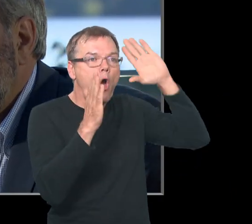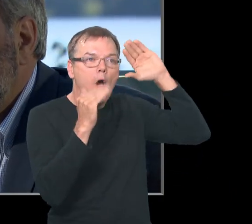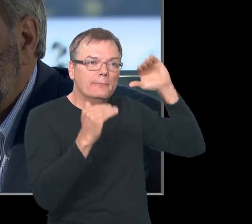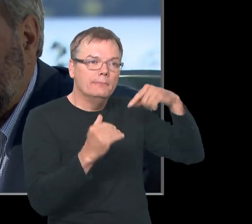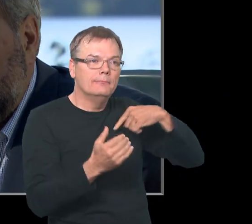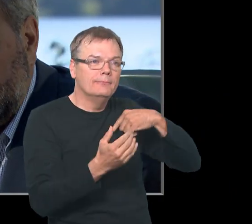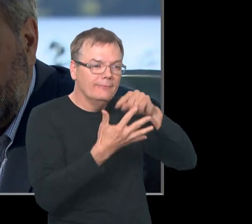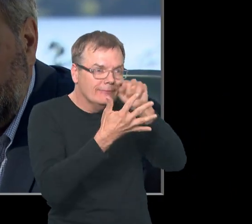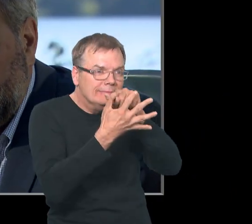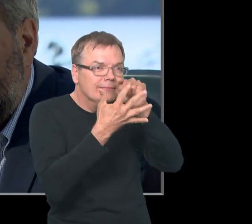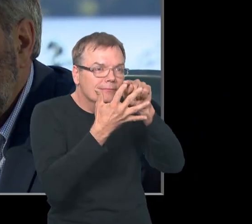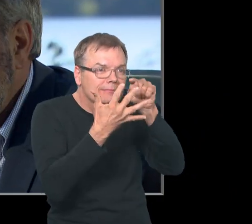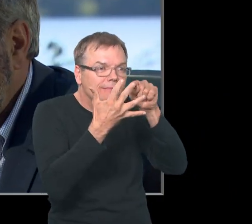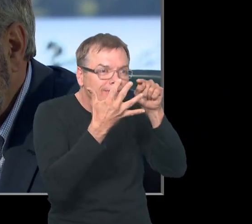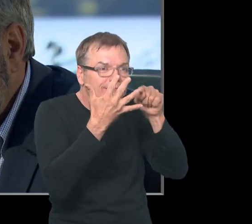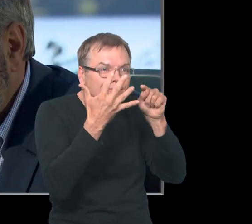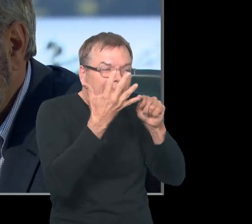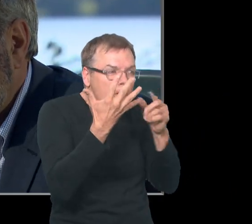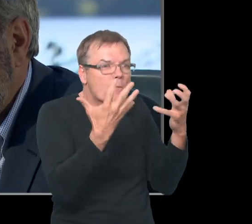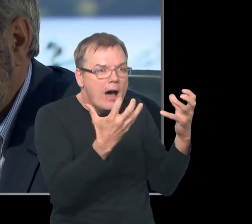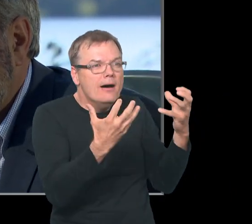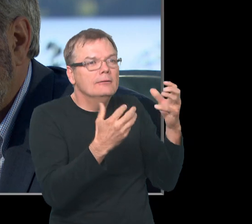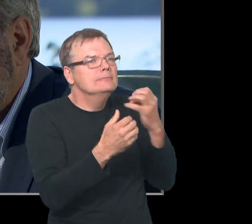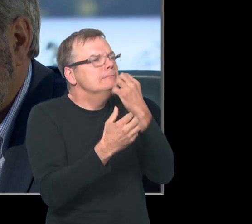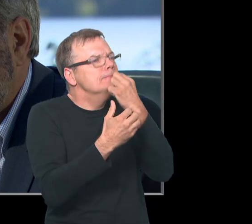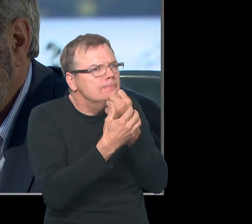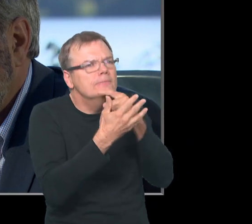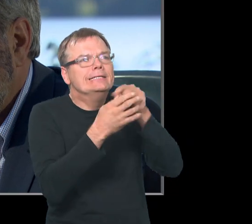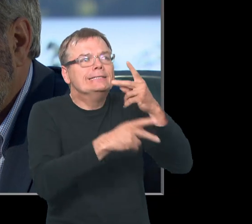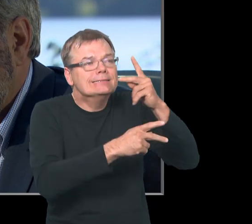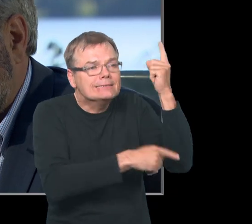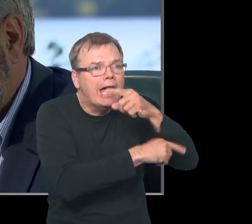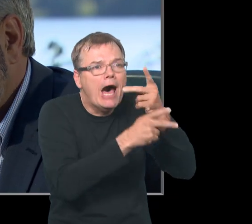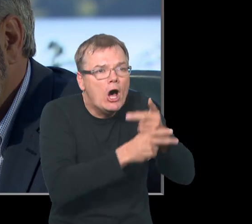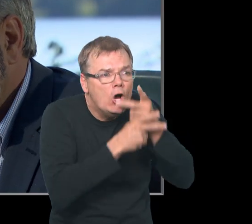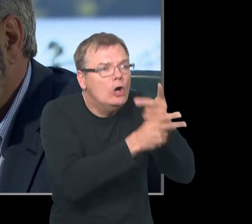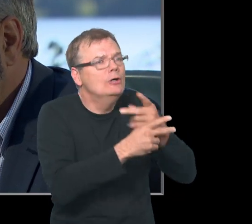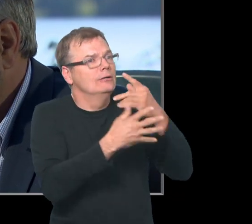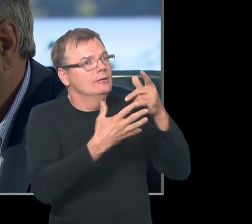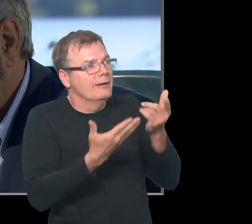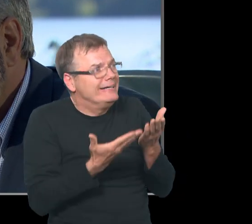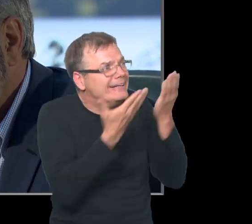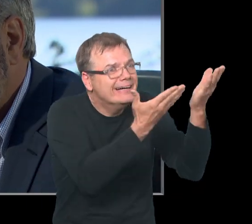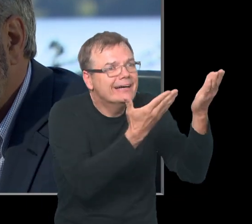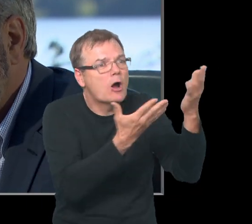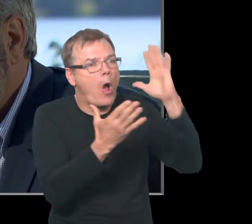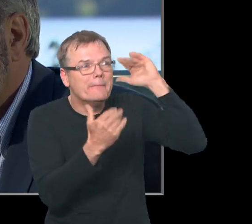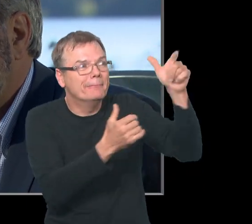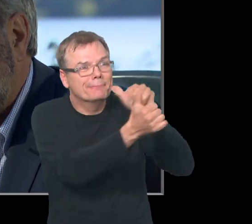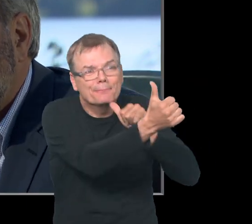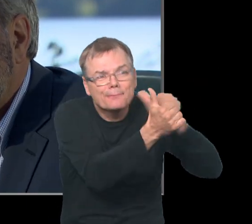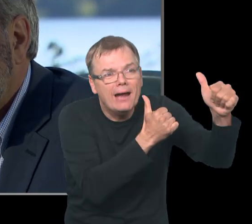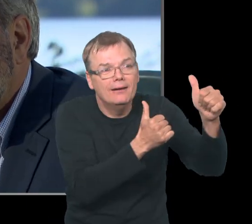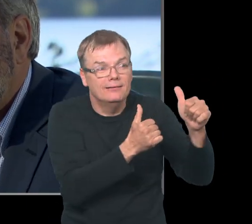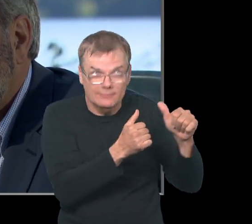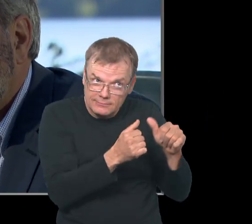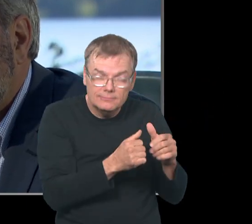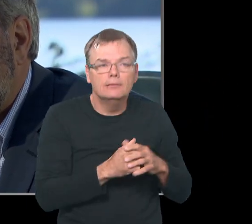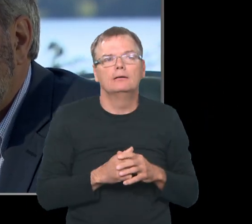to have Canadians working with me. I'll have a mandate from the Canadian voting public. And I'll also know that across the country, people